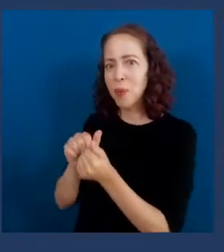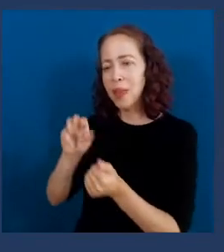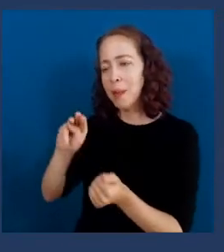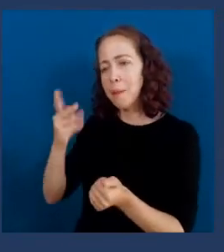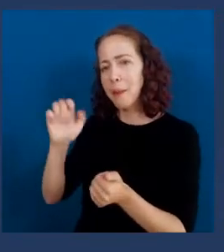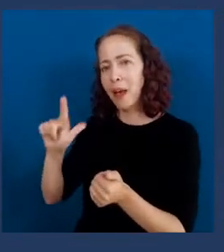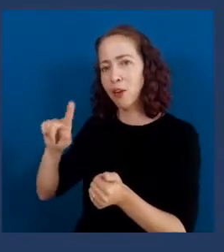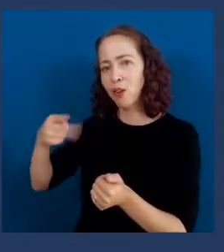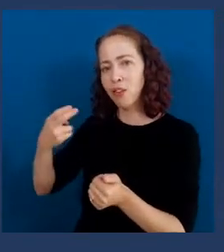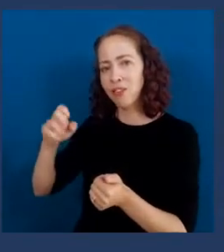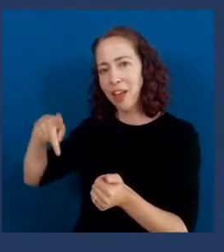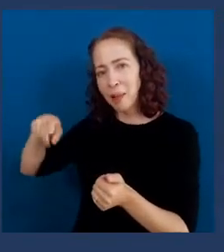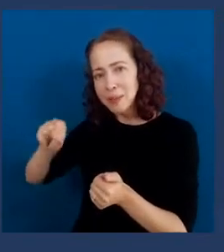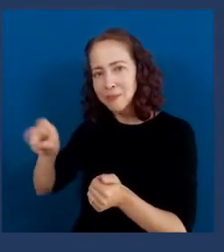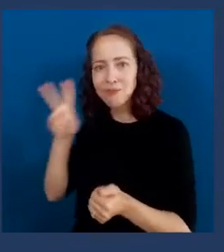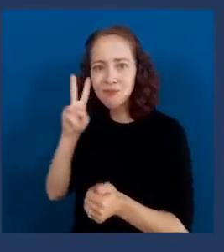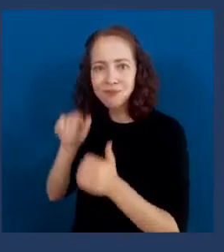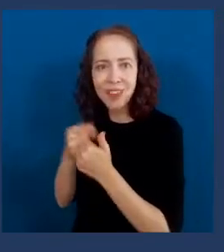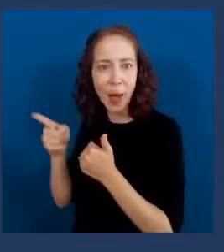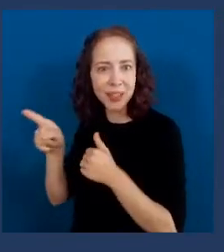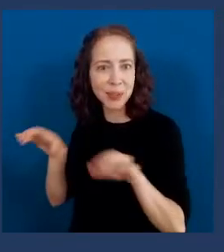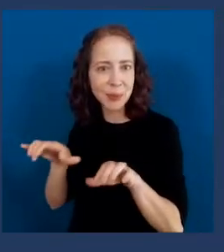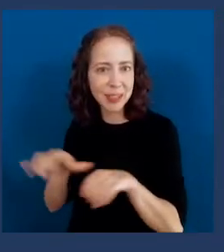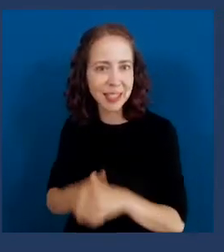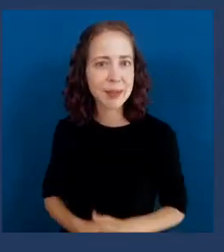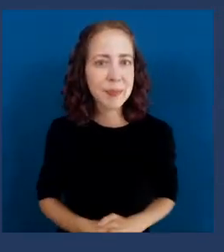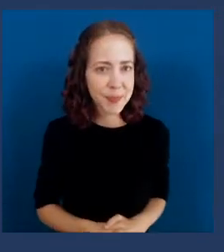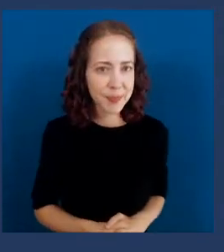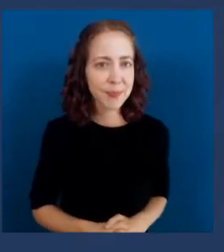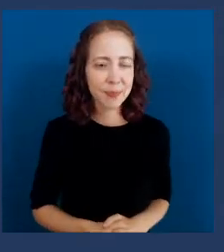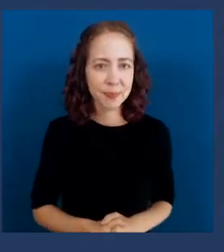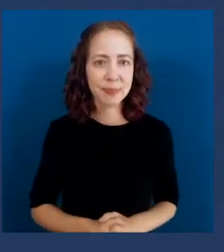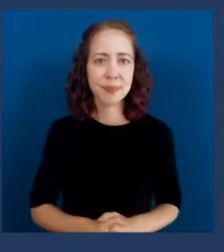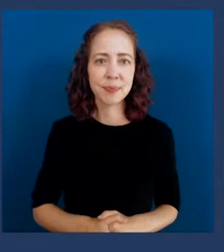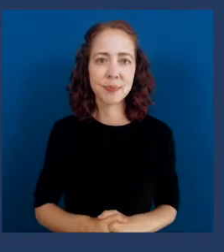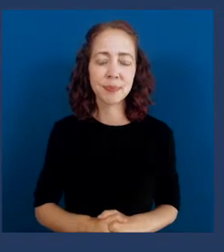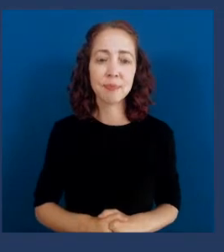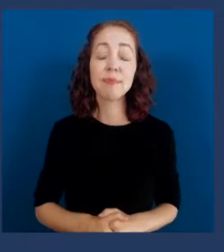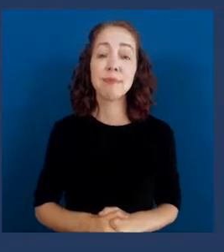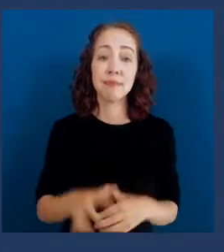Michael Phelps to see how things are going in this new environment.